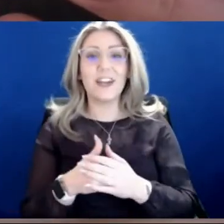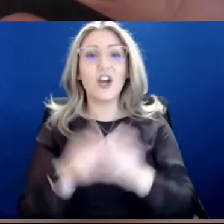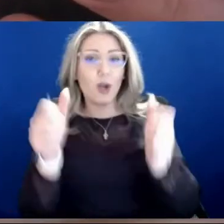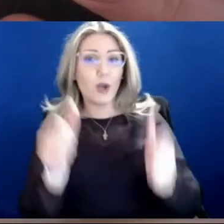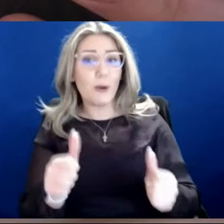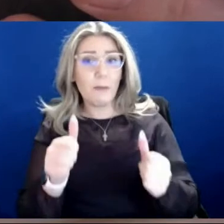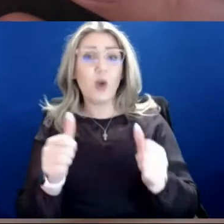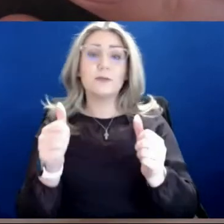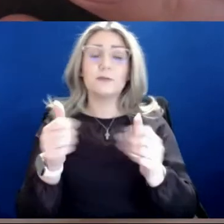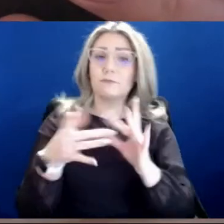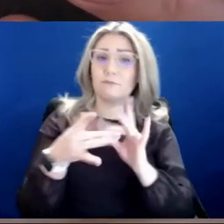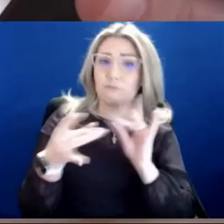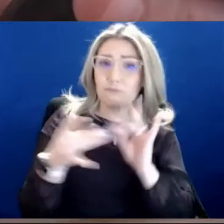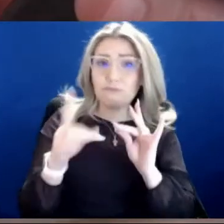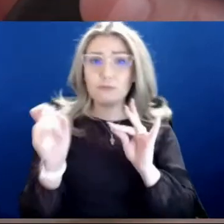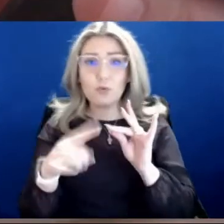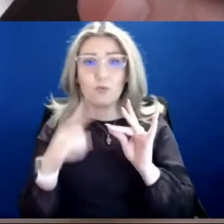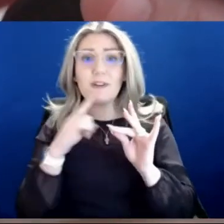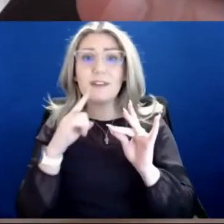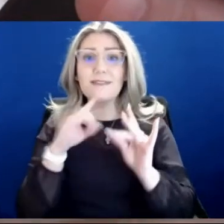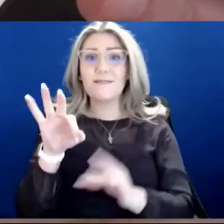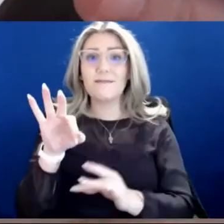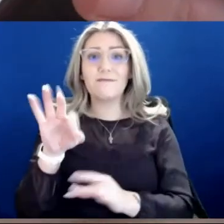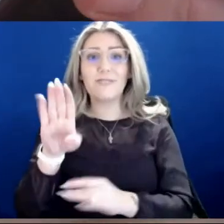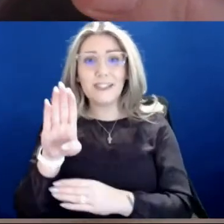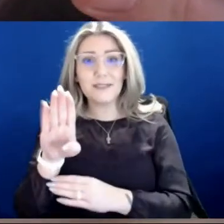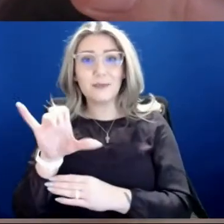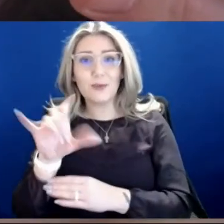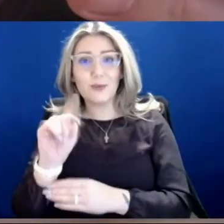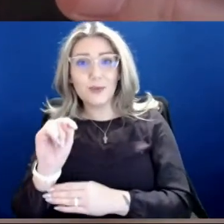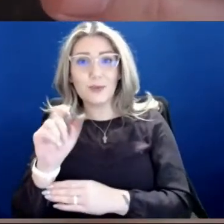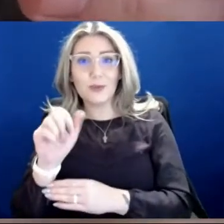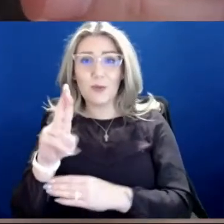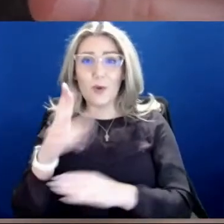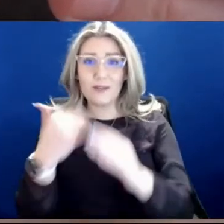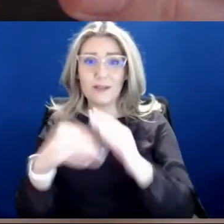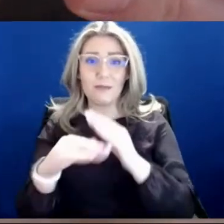Facebook, YouTube, or email us at